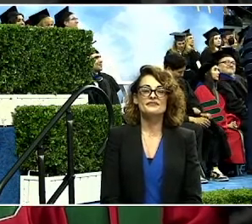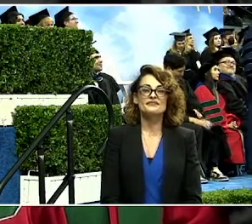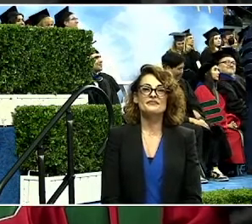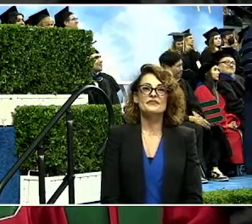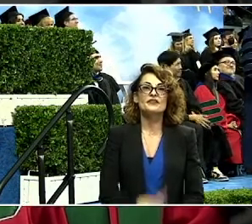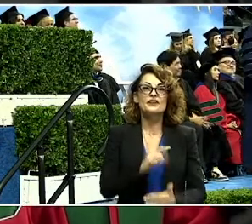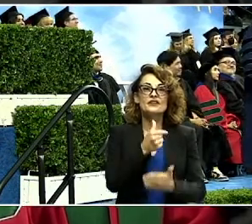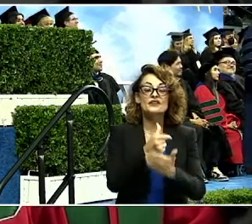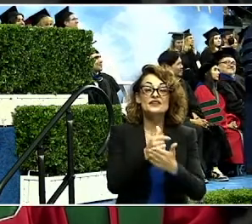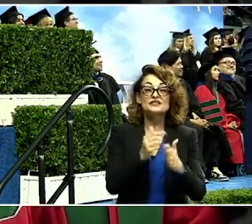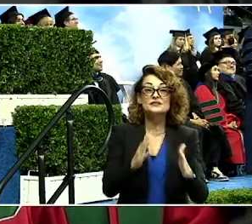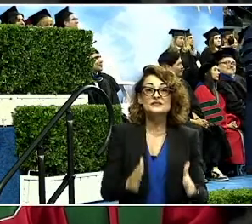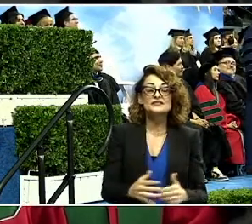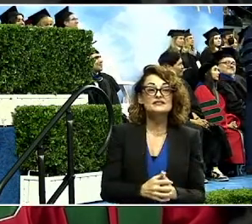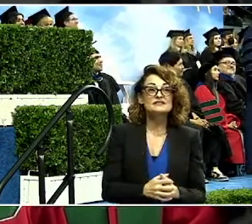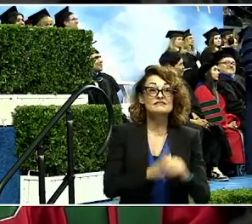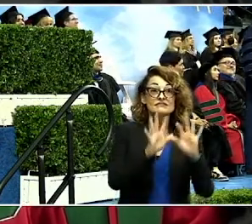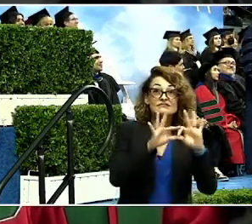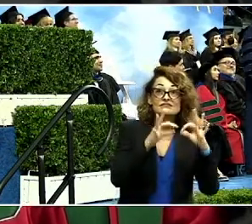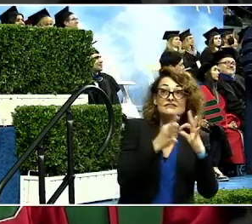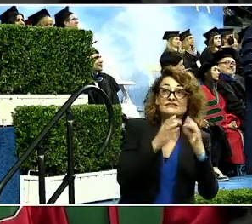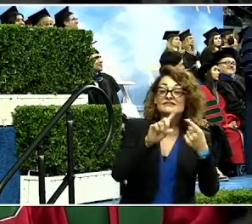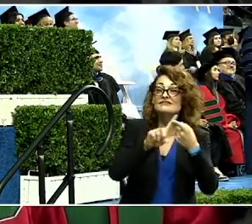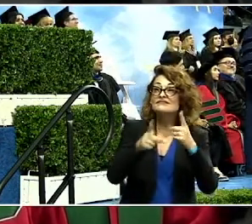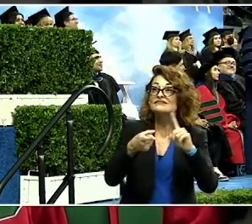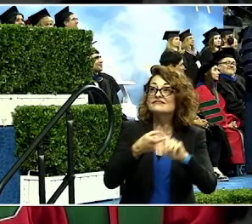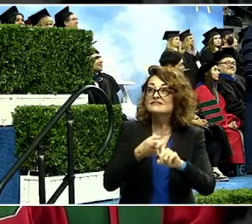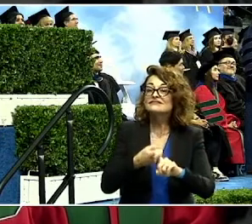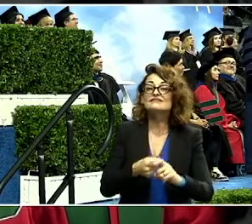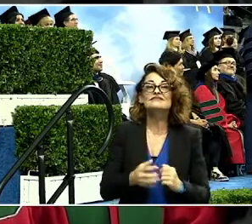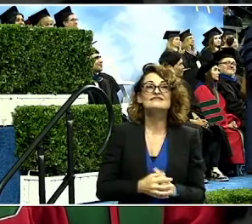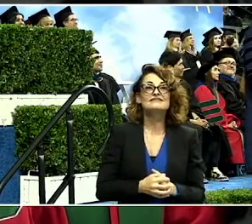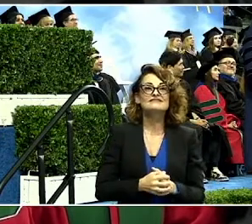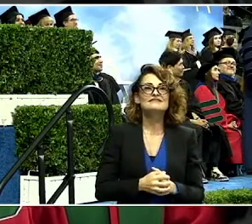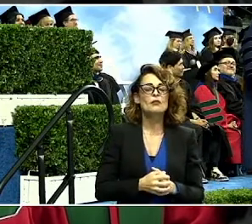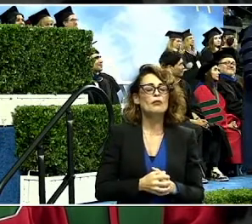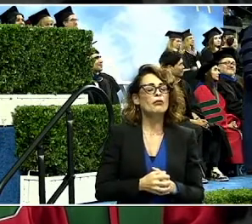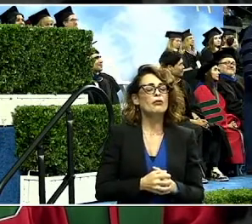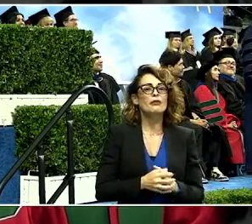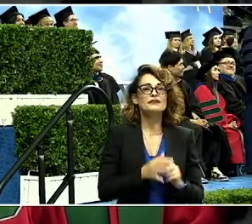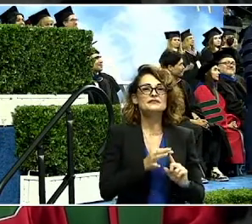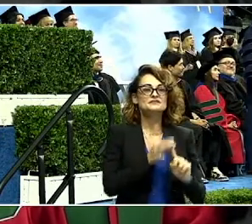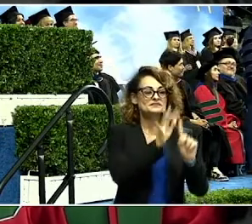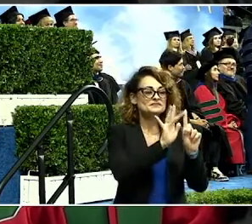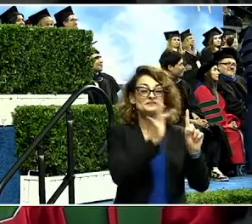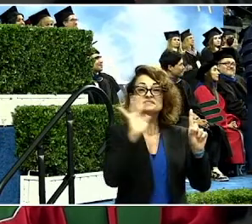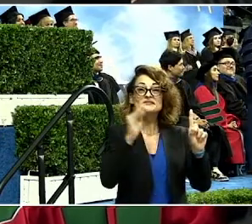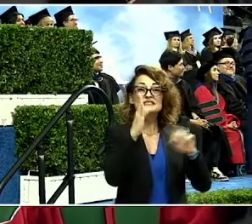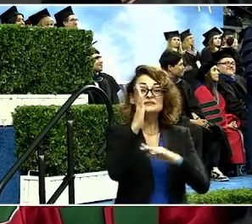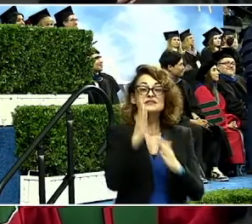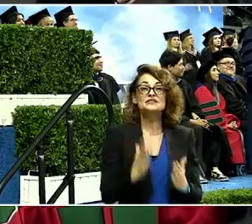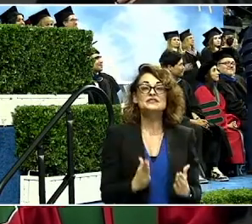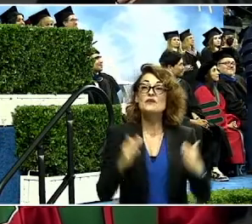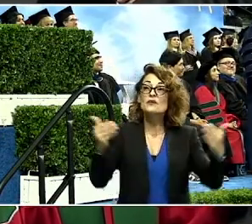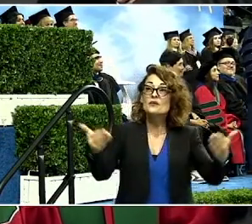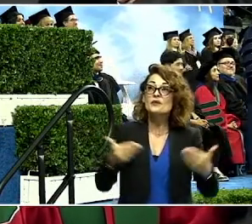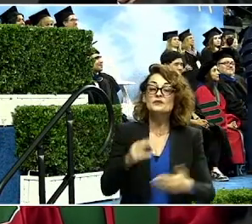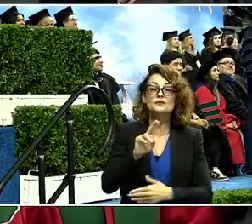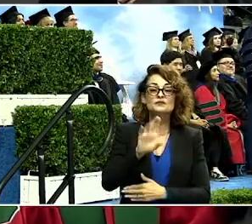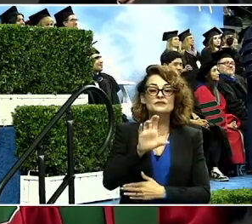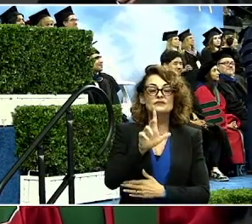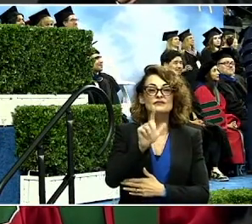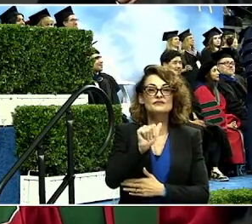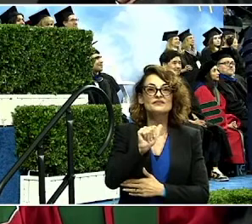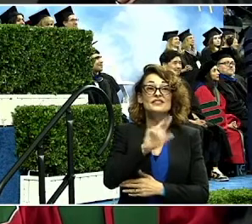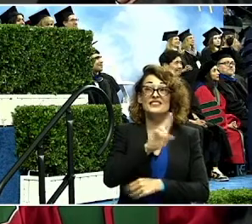Graduates, families, friends, and our distinguished speaker, welcome to UCLA, the nation's